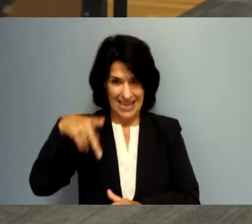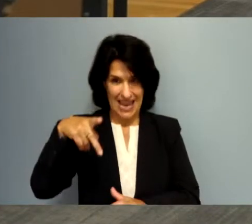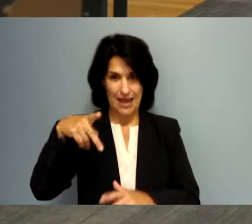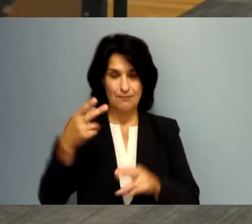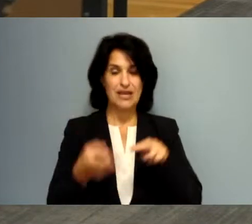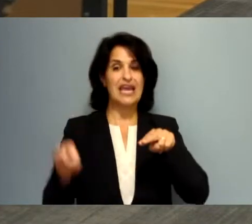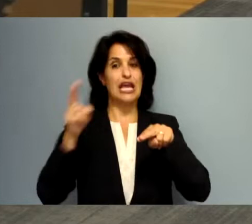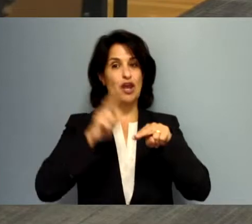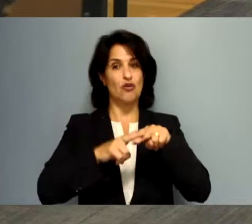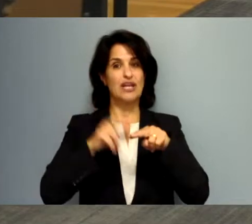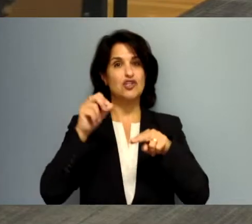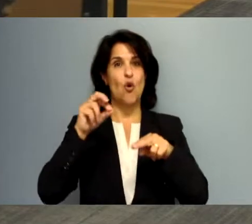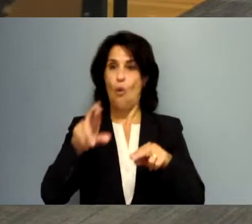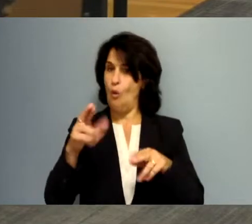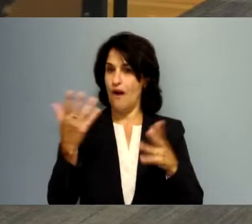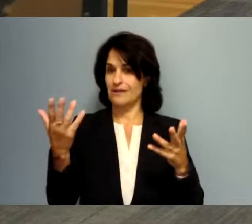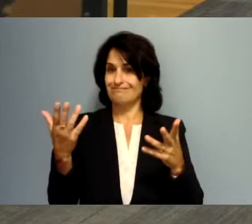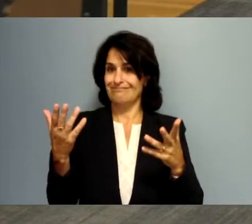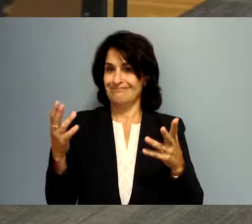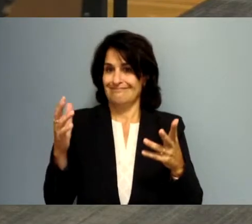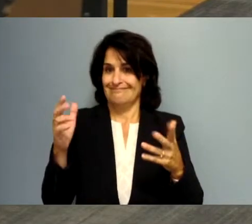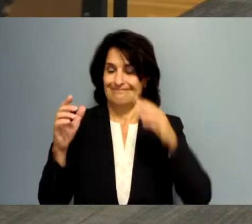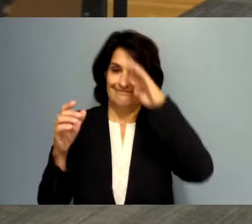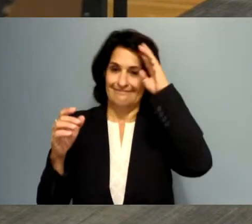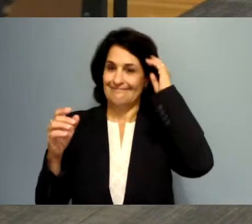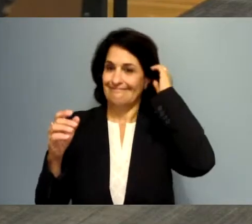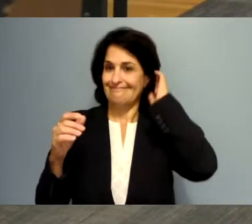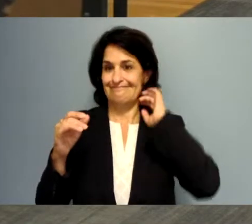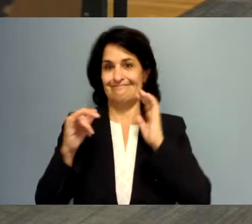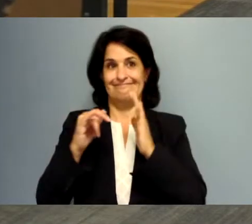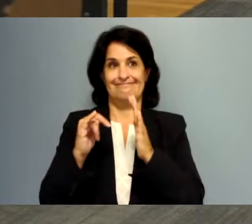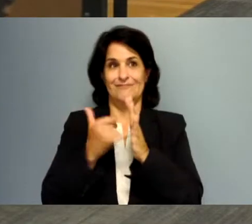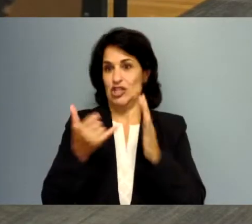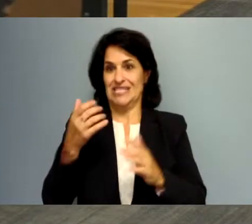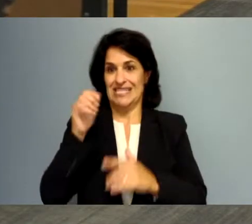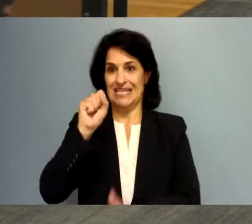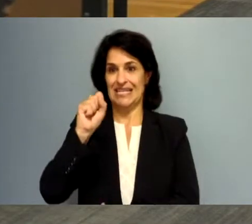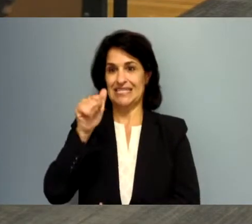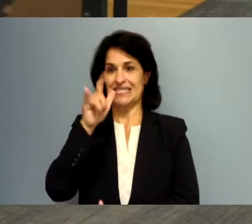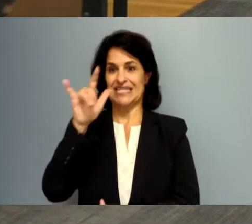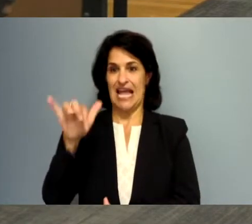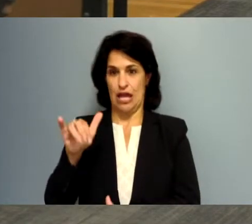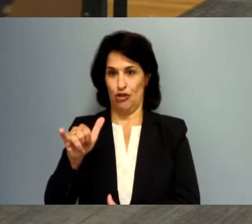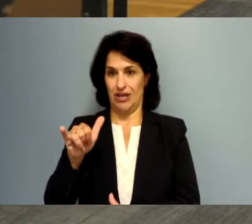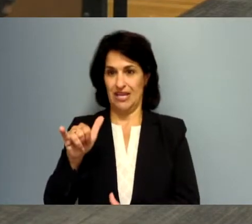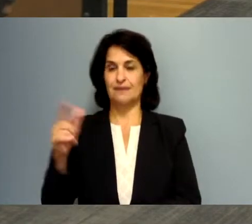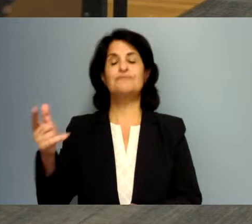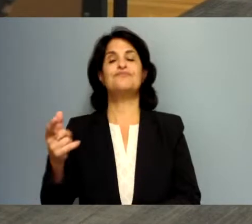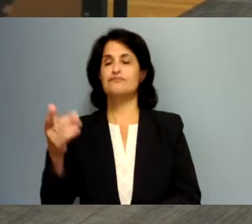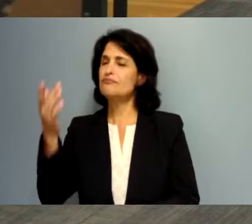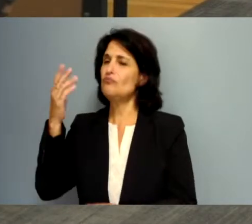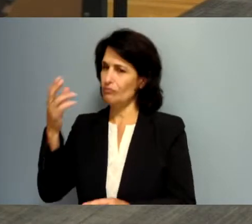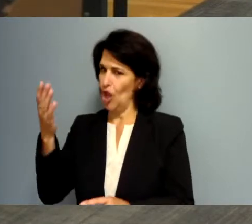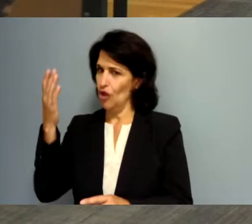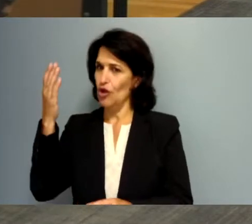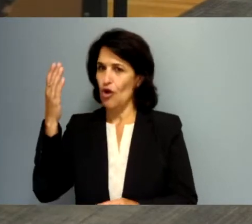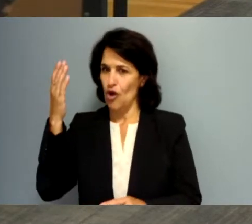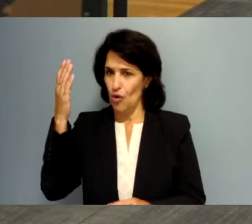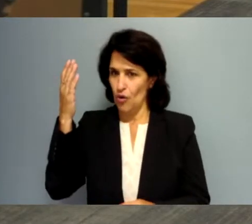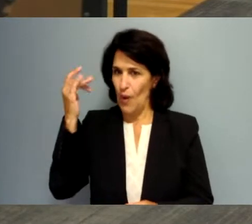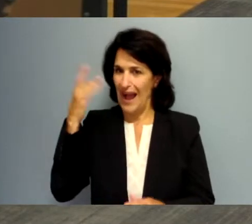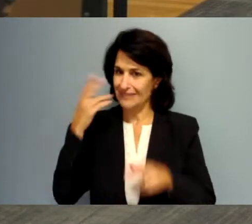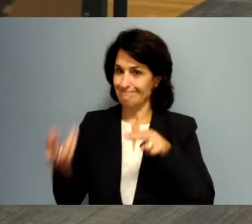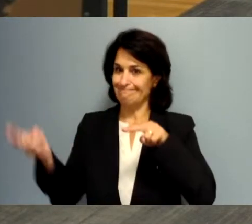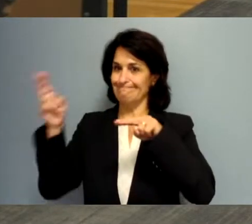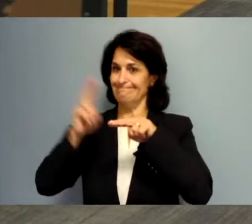we came up with this increase. The increased responsibilities that this former youth manager is going to